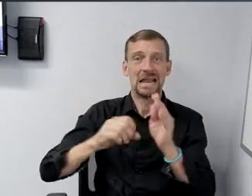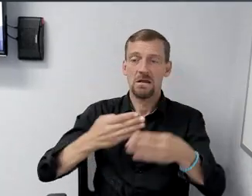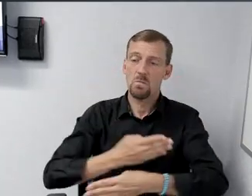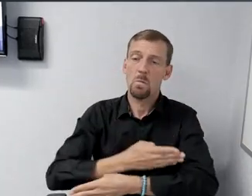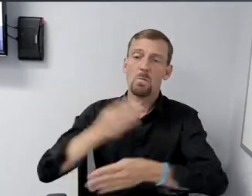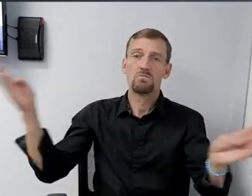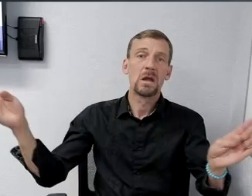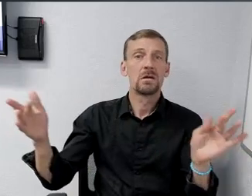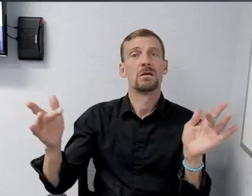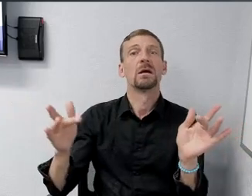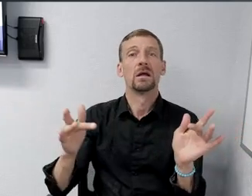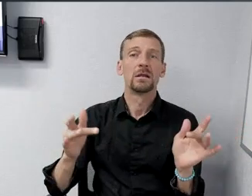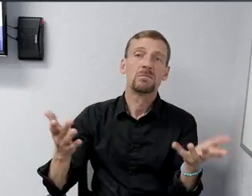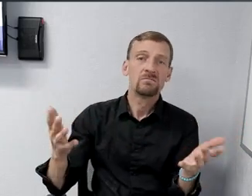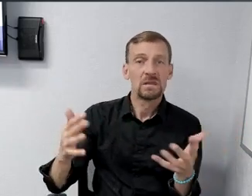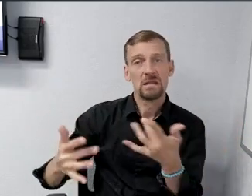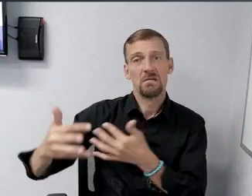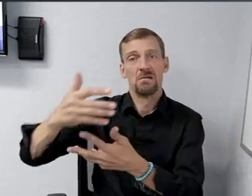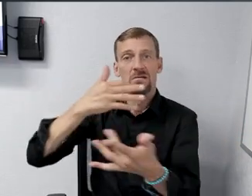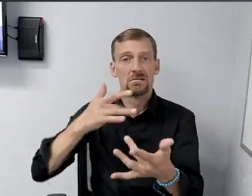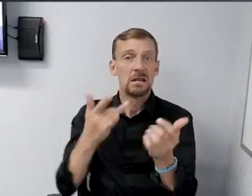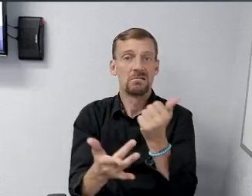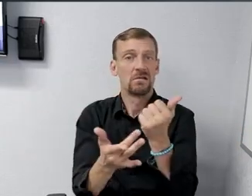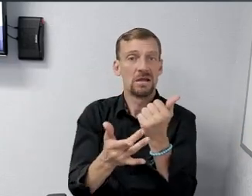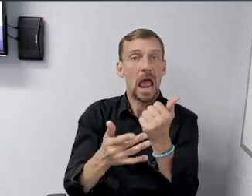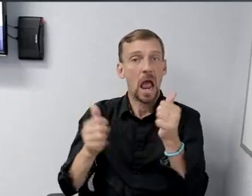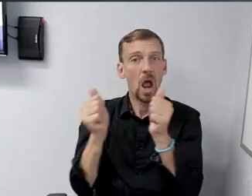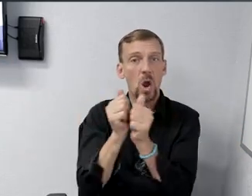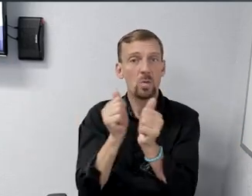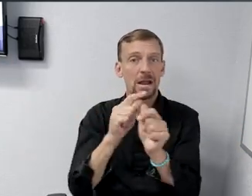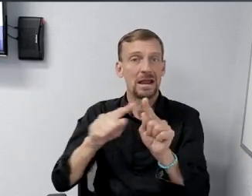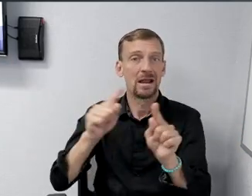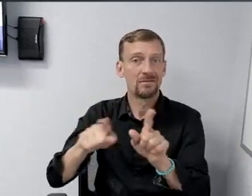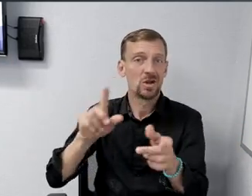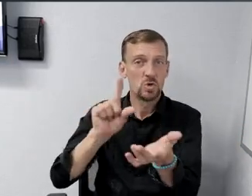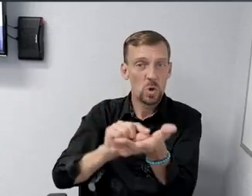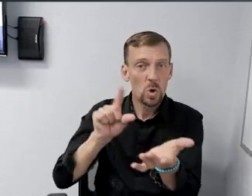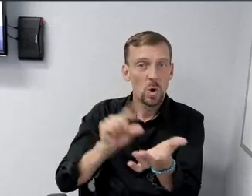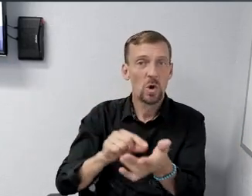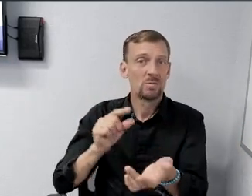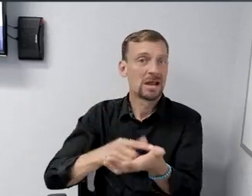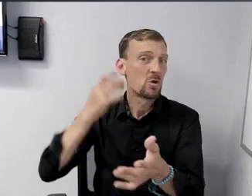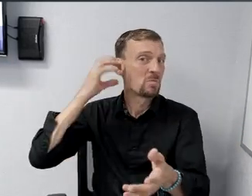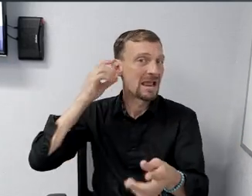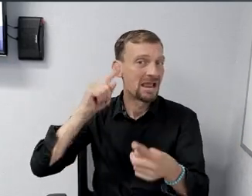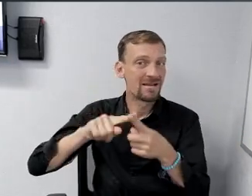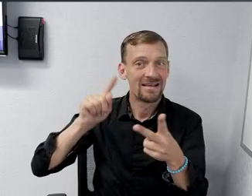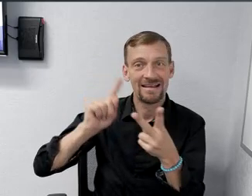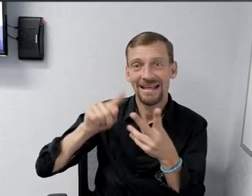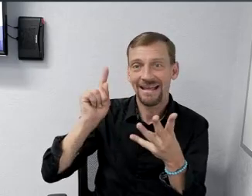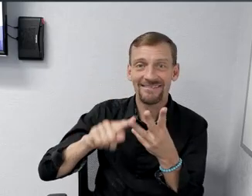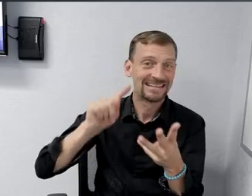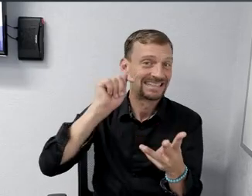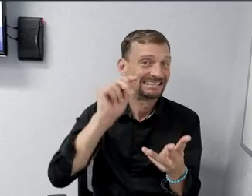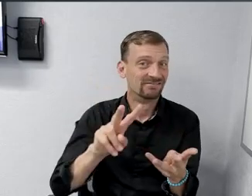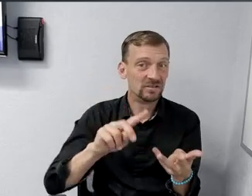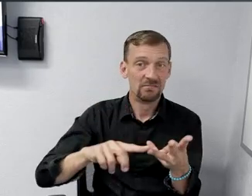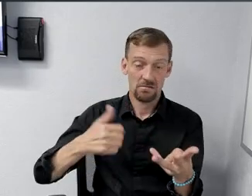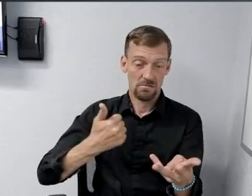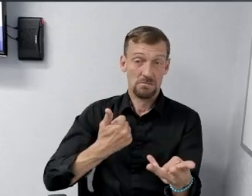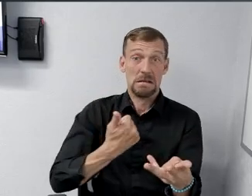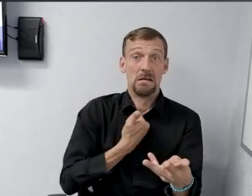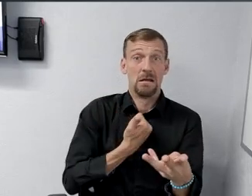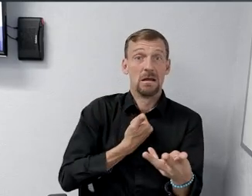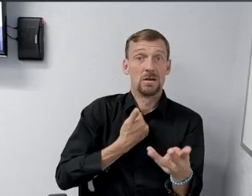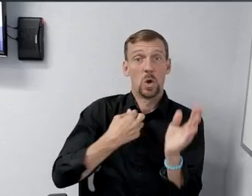media conference with many newspapers, radio stations, television stations,